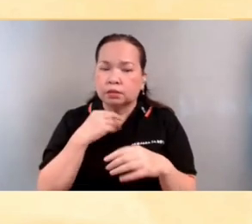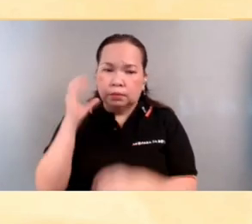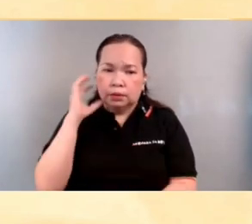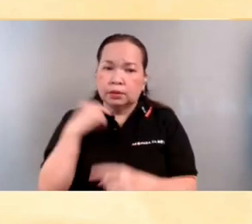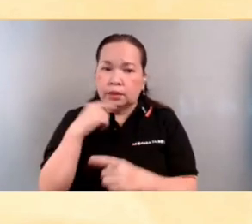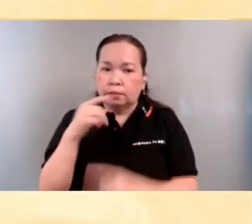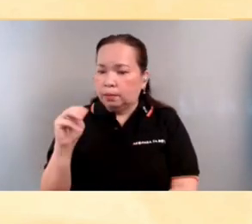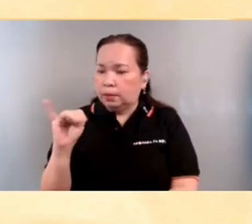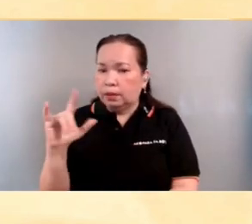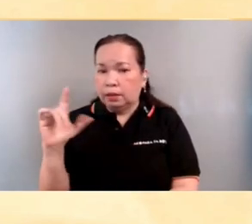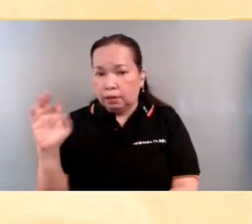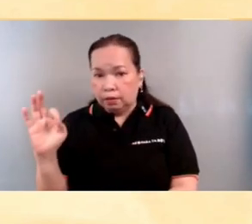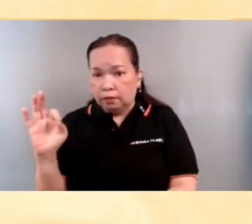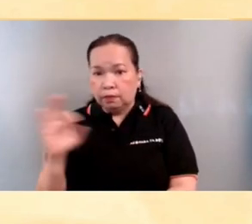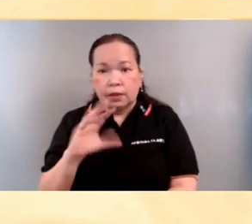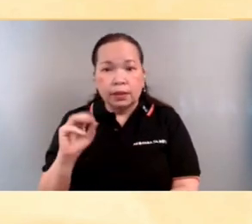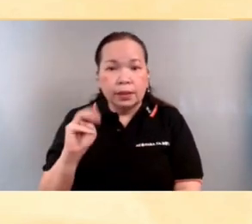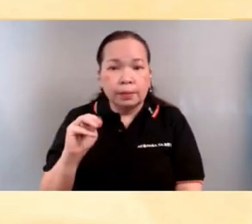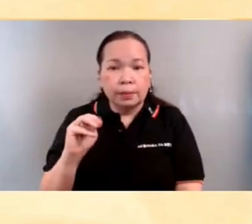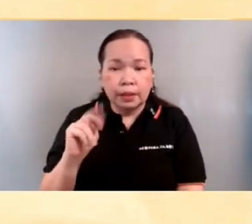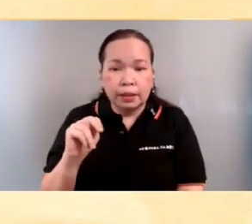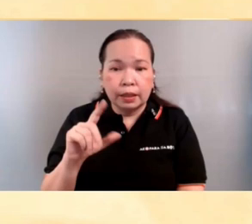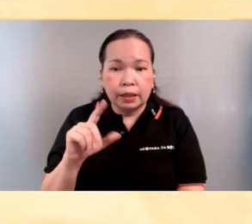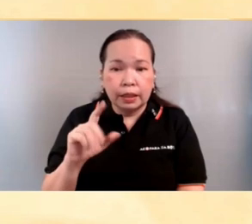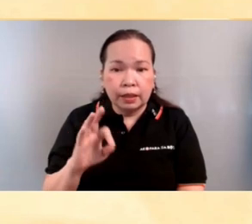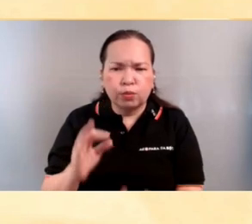MILF and the MNLF showed the list of some